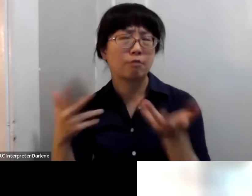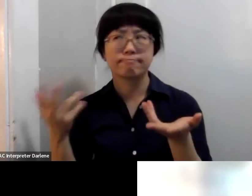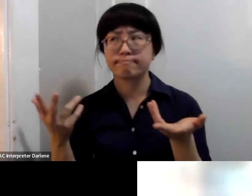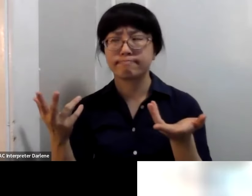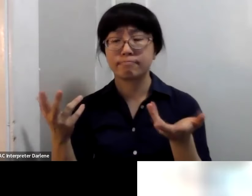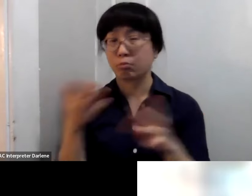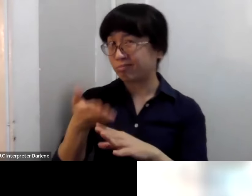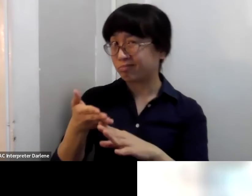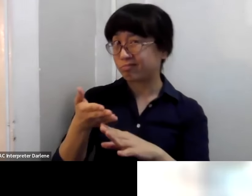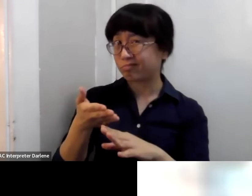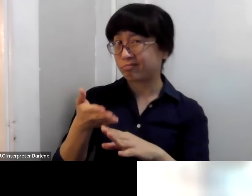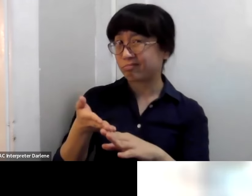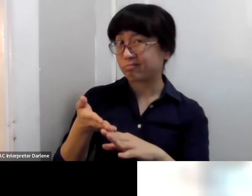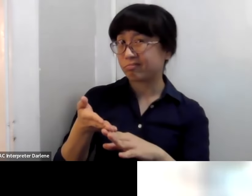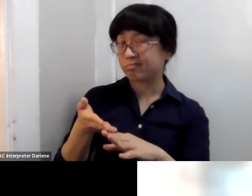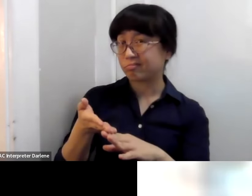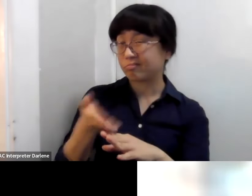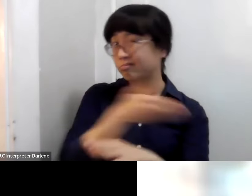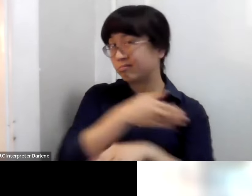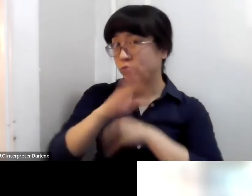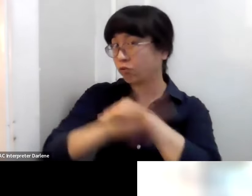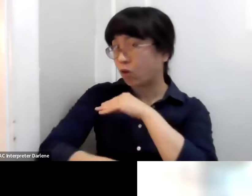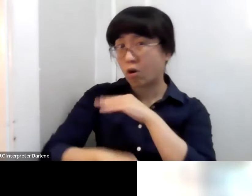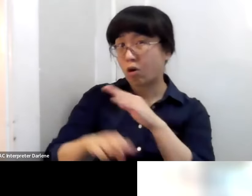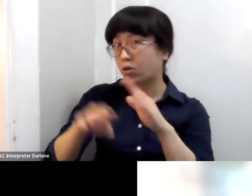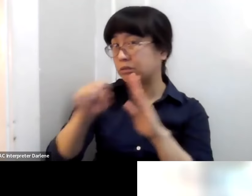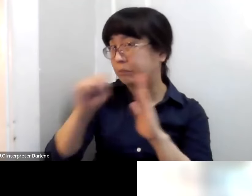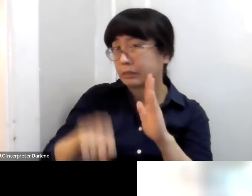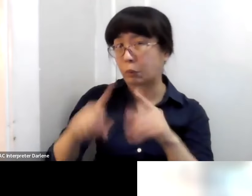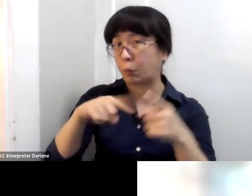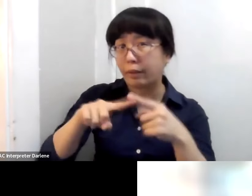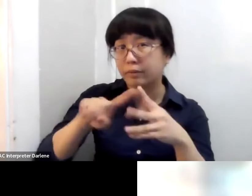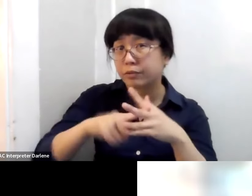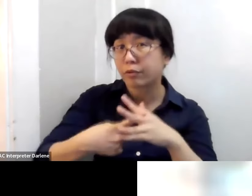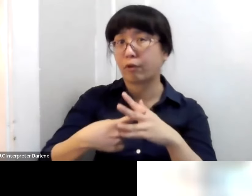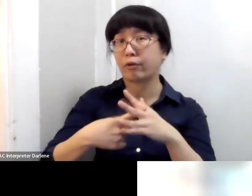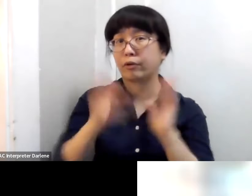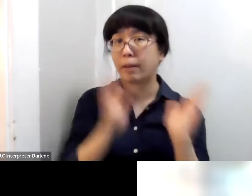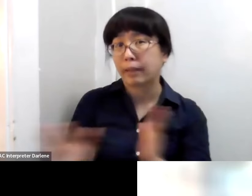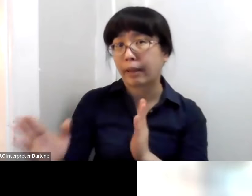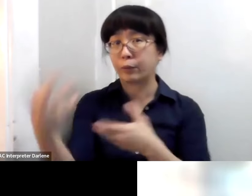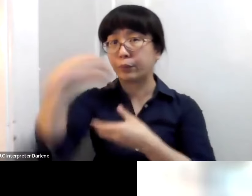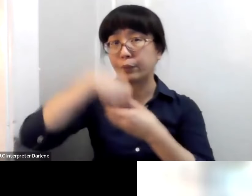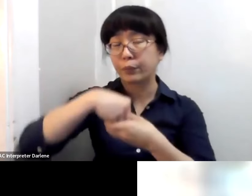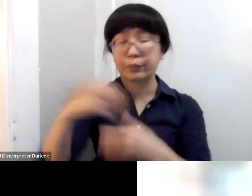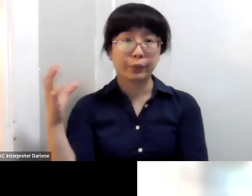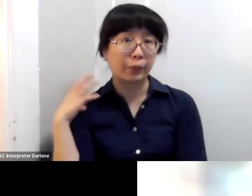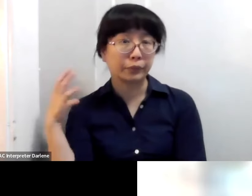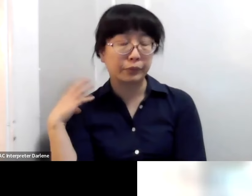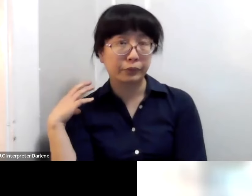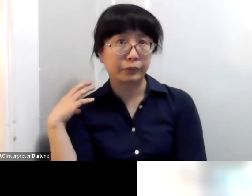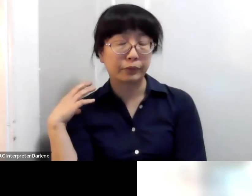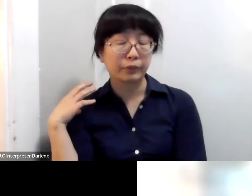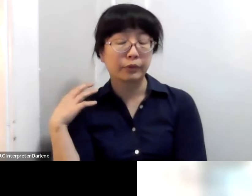far in advance? Like, let's say they're planning for the fall semester. When should they start to plan to include the coach in